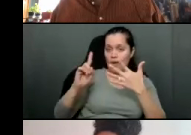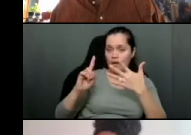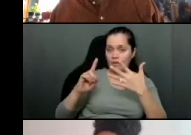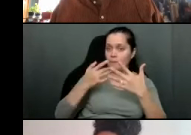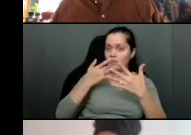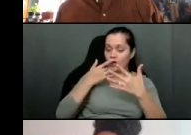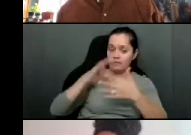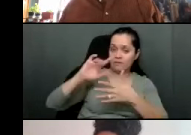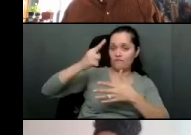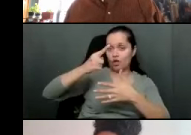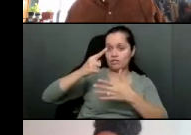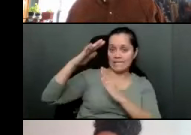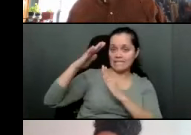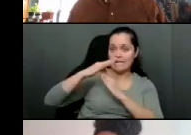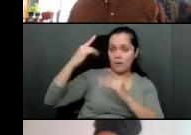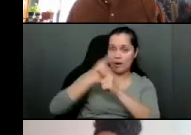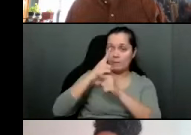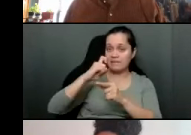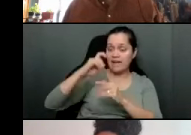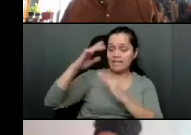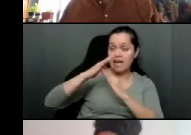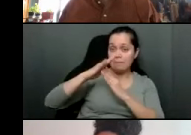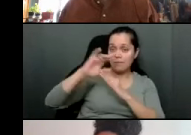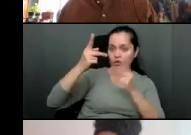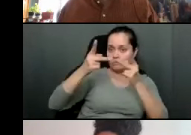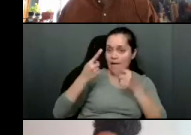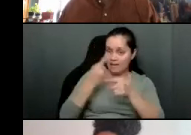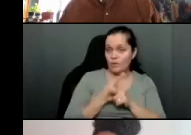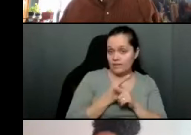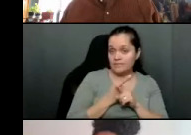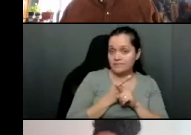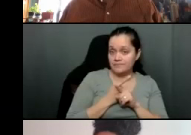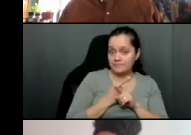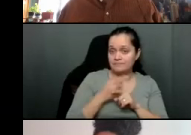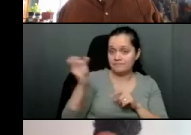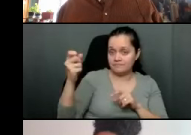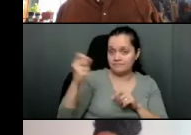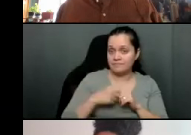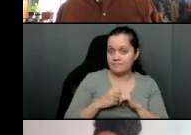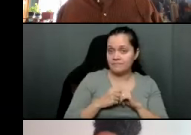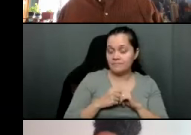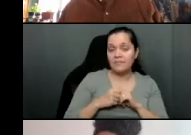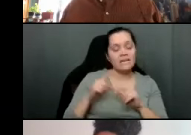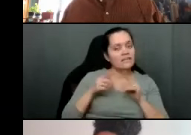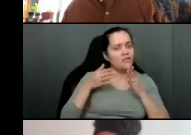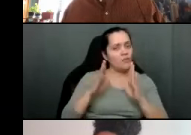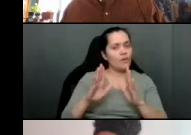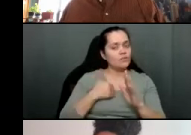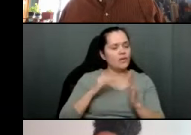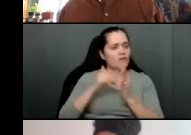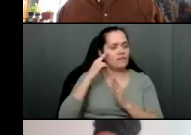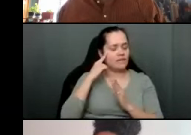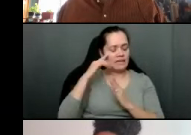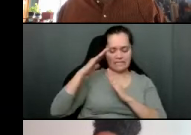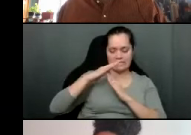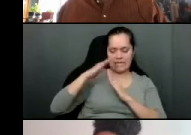be on top, because if they're on top, they're in first place. Yeah. In different ways, we often think being on